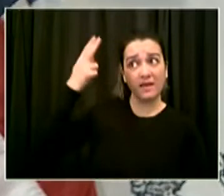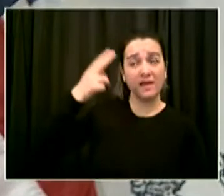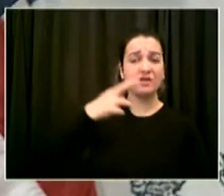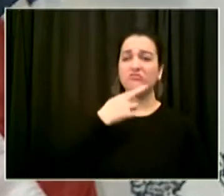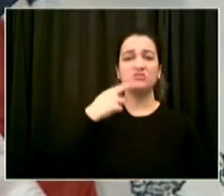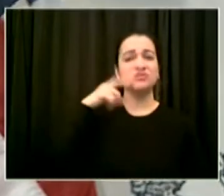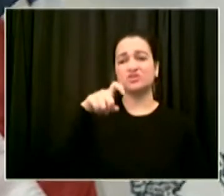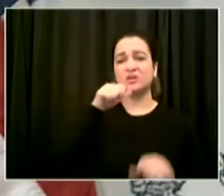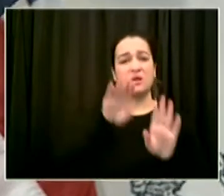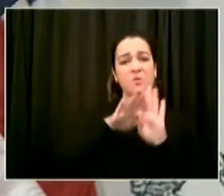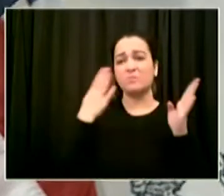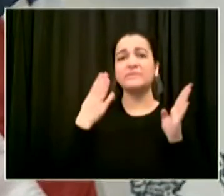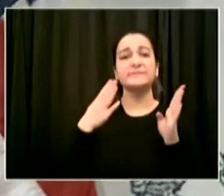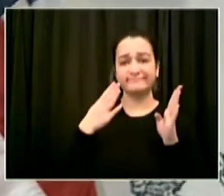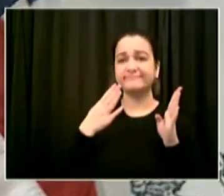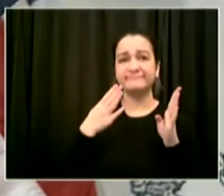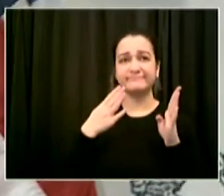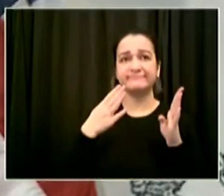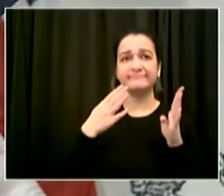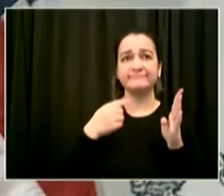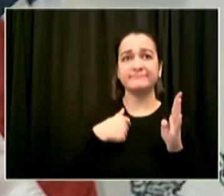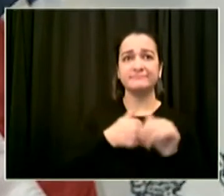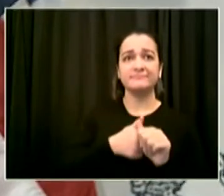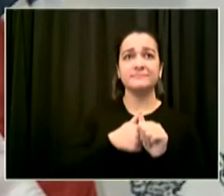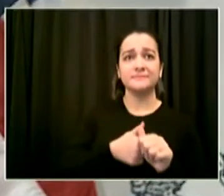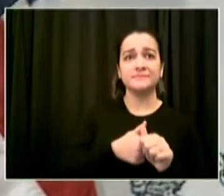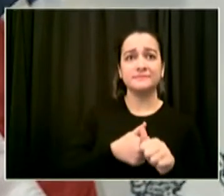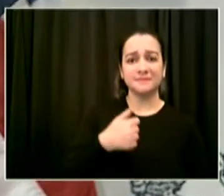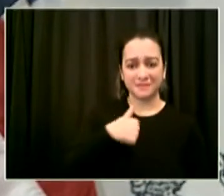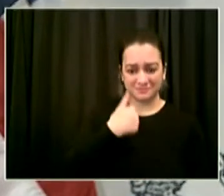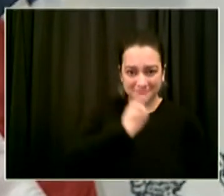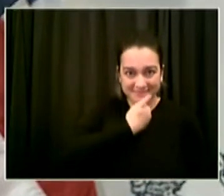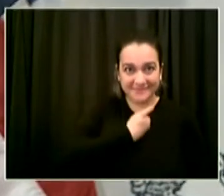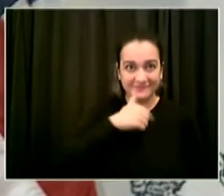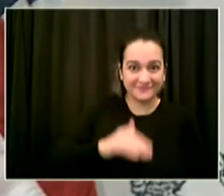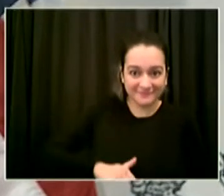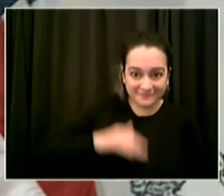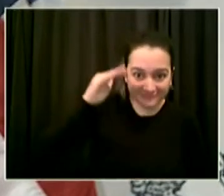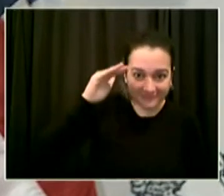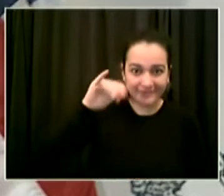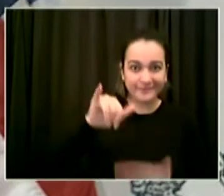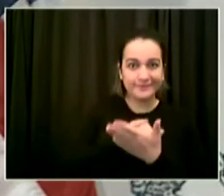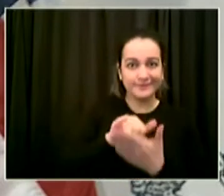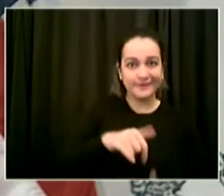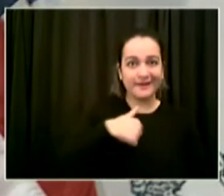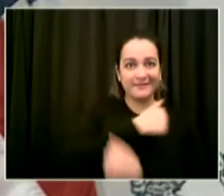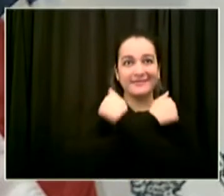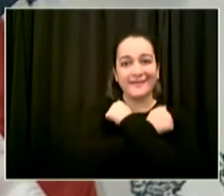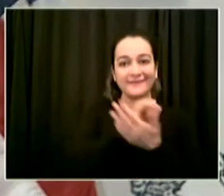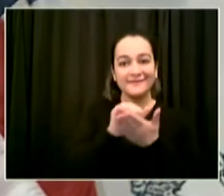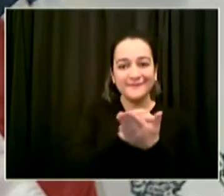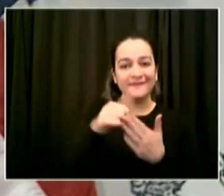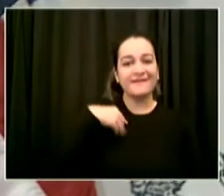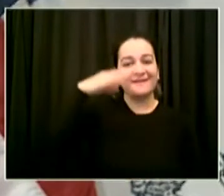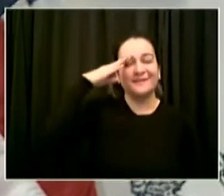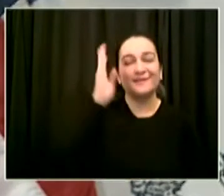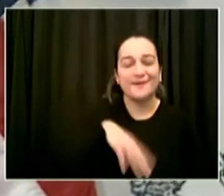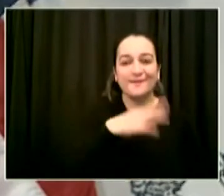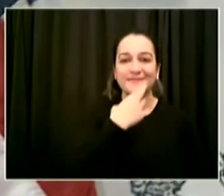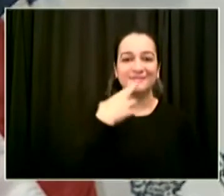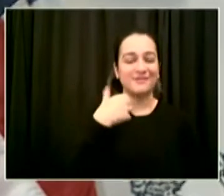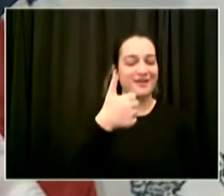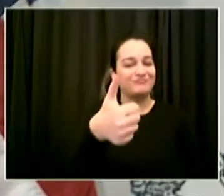restaurant community. I think about the restaurants in my neighborhood that I miss going to. And I want to see them survive, and I want